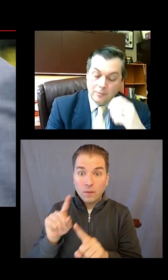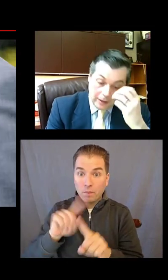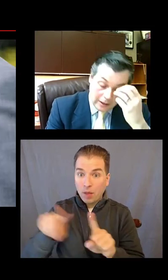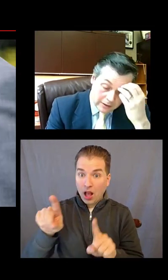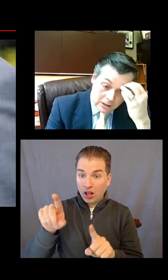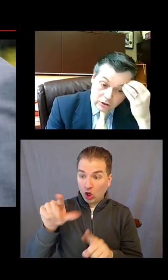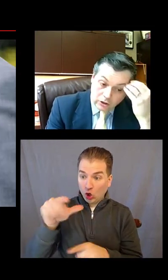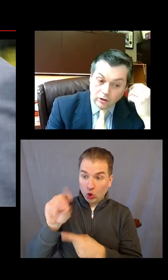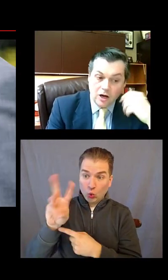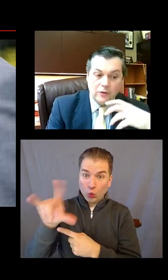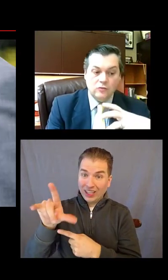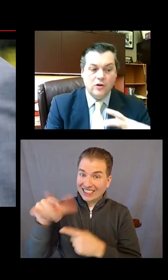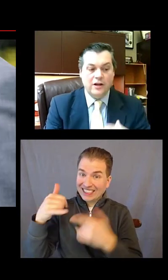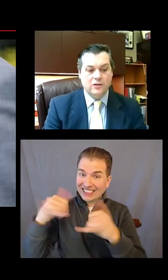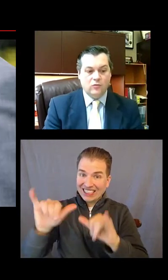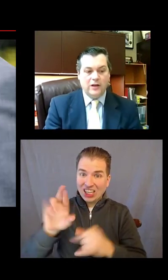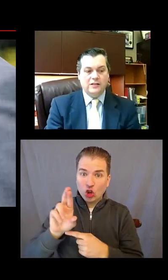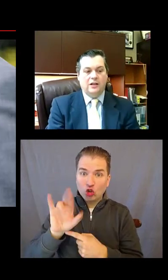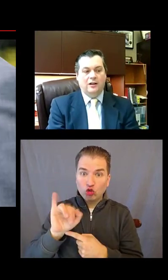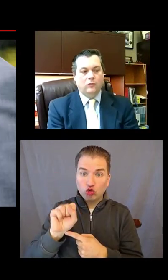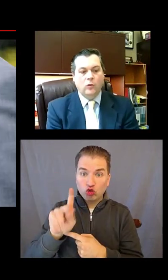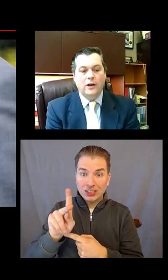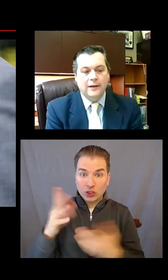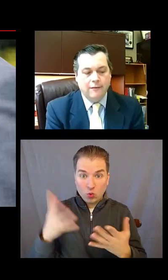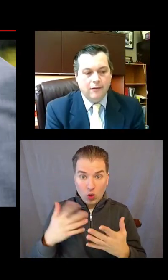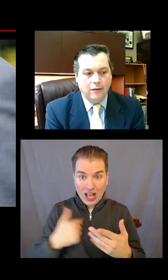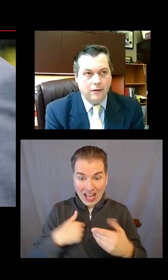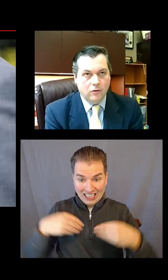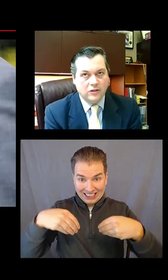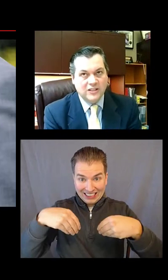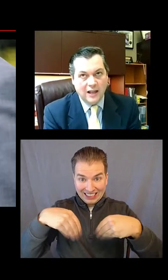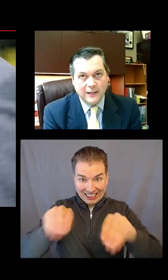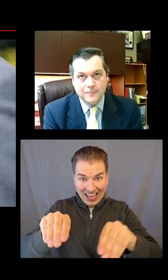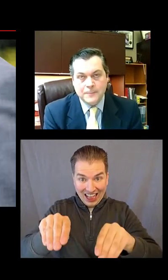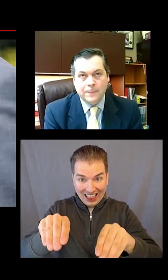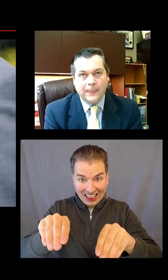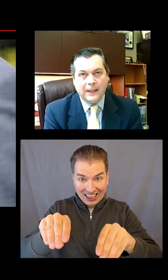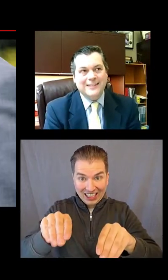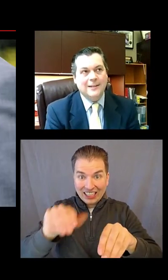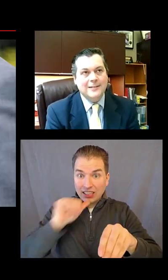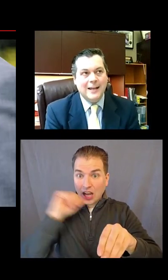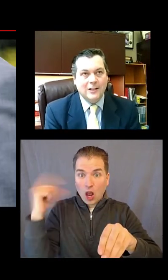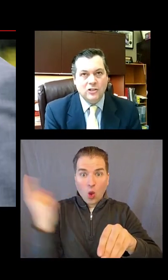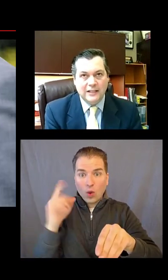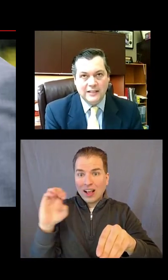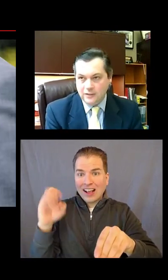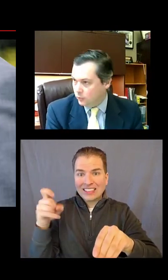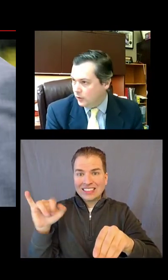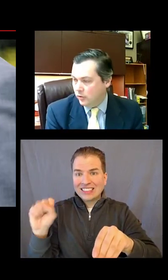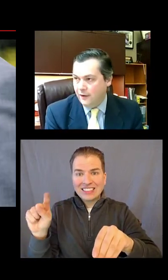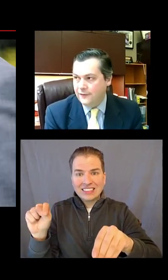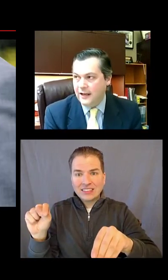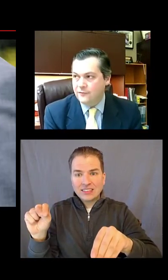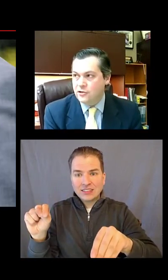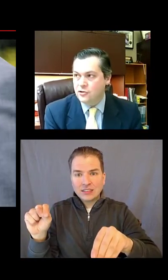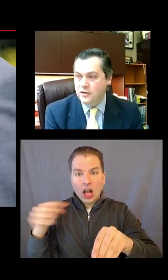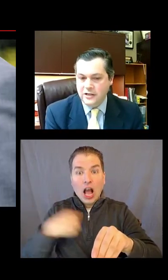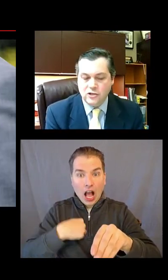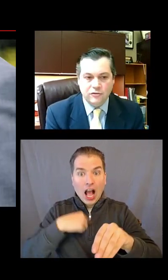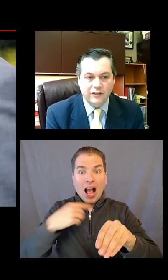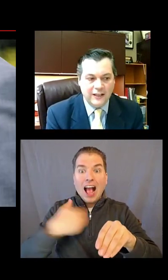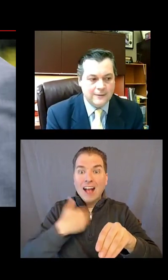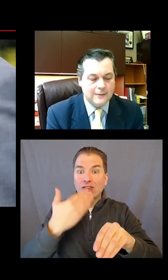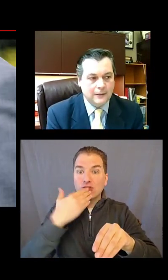role, but you're always running the risk of what you're selling doesn't actually exist. So we will often have to